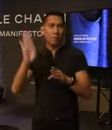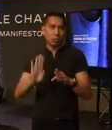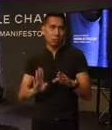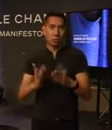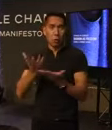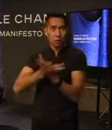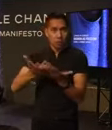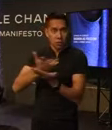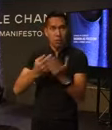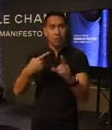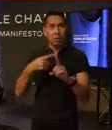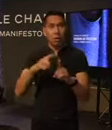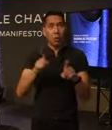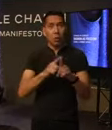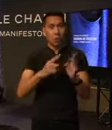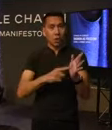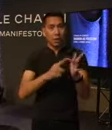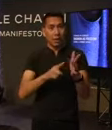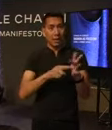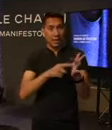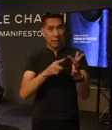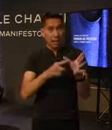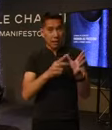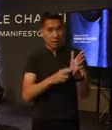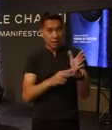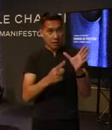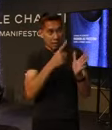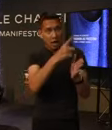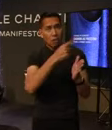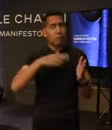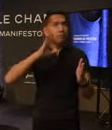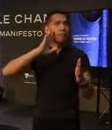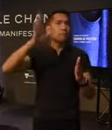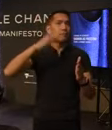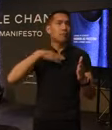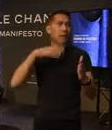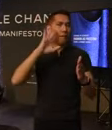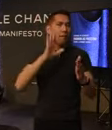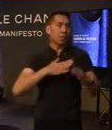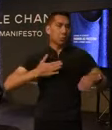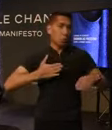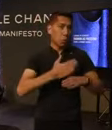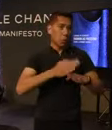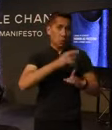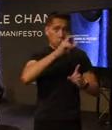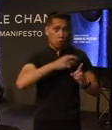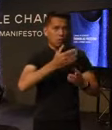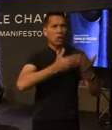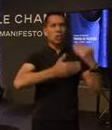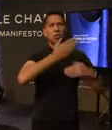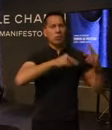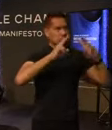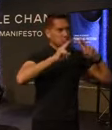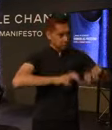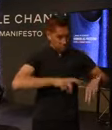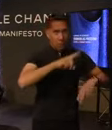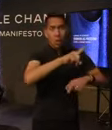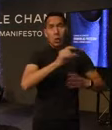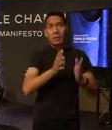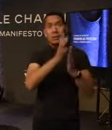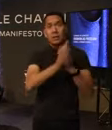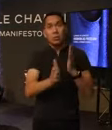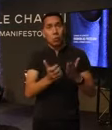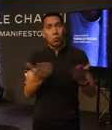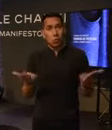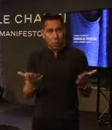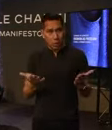Pomazan is an author, fashion studies lecturer, and fashion practice historian. Her expertise lies in the areas